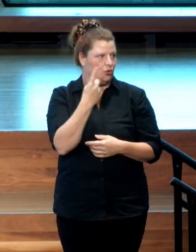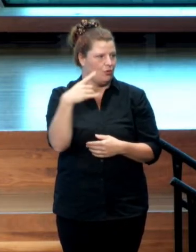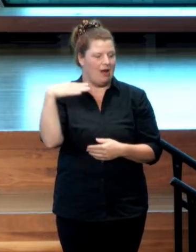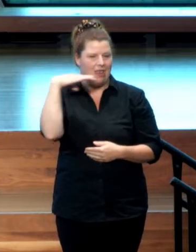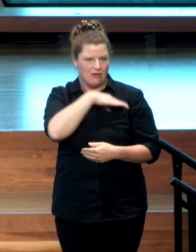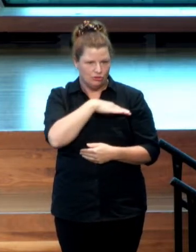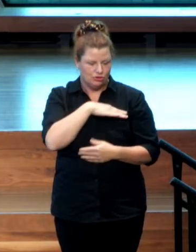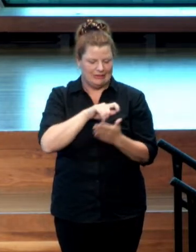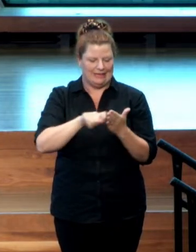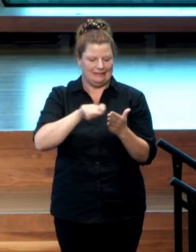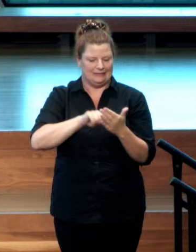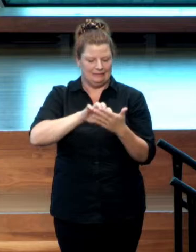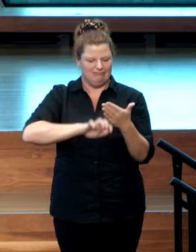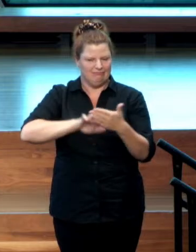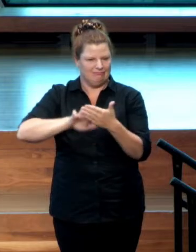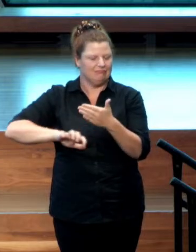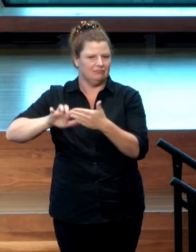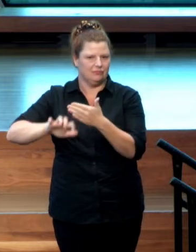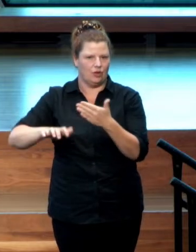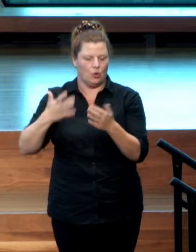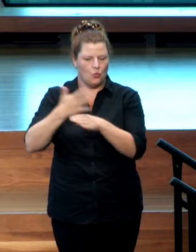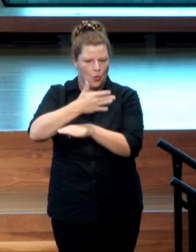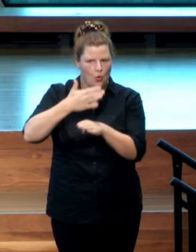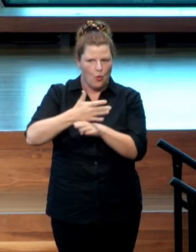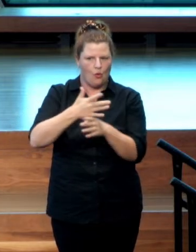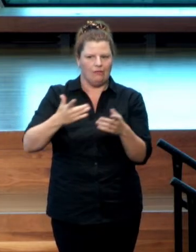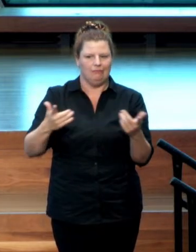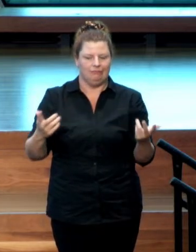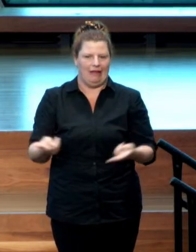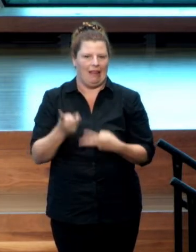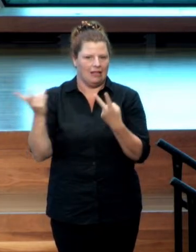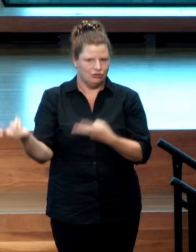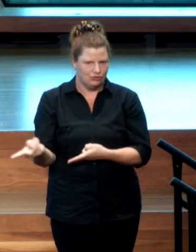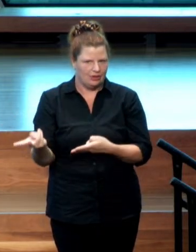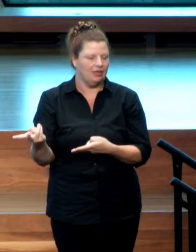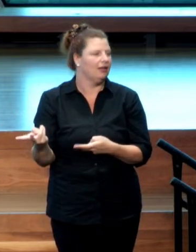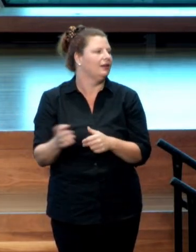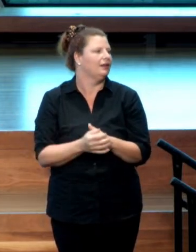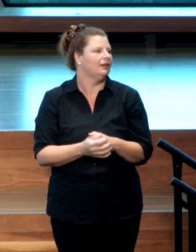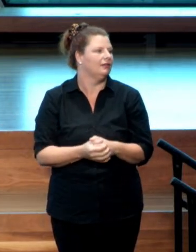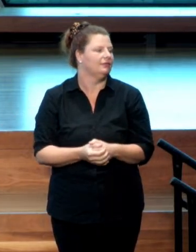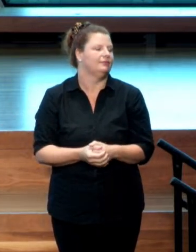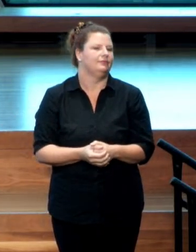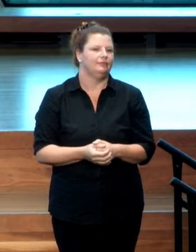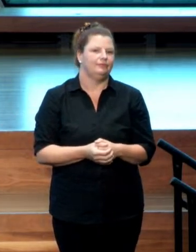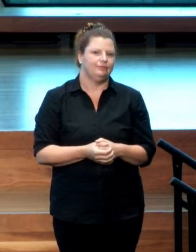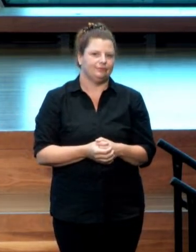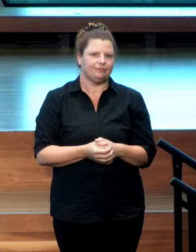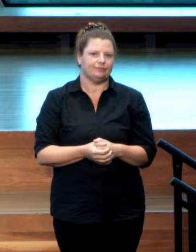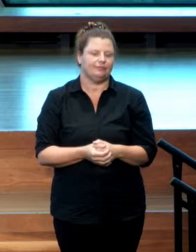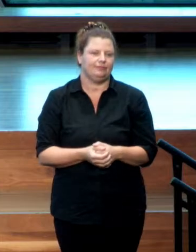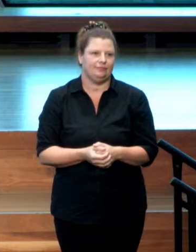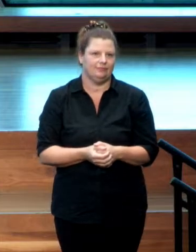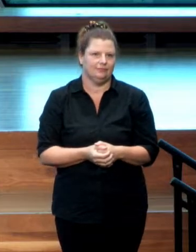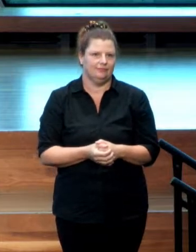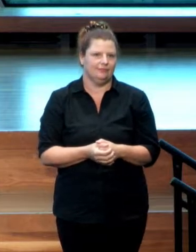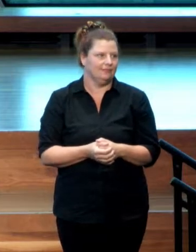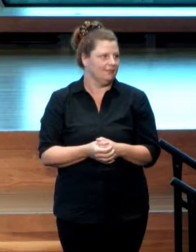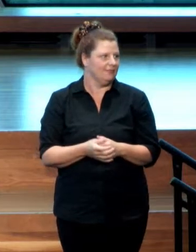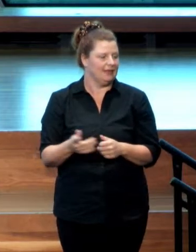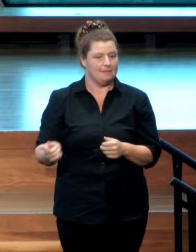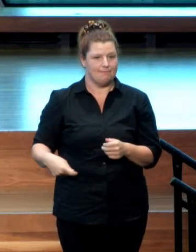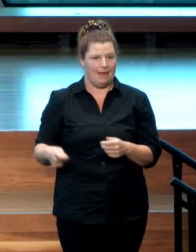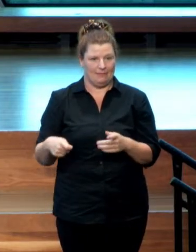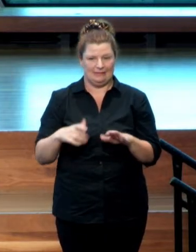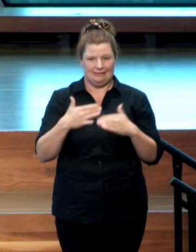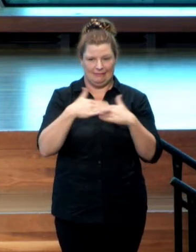on Work, Leisure and Loose Living by Sally Olds, published by Upswell Publishing. Our Members Be Limited,